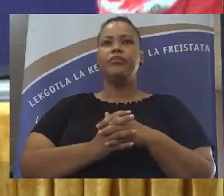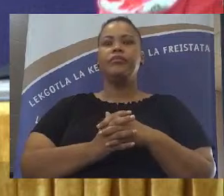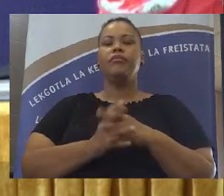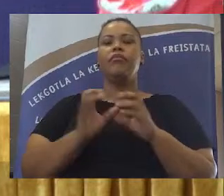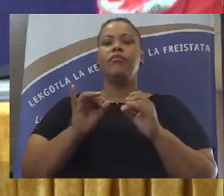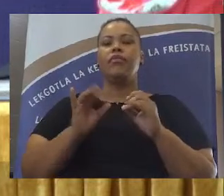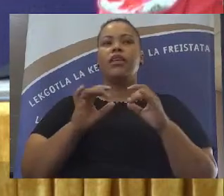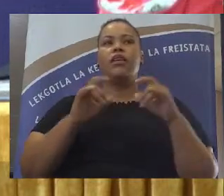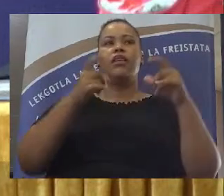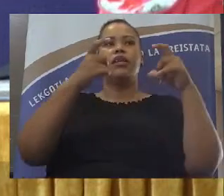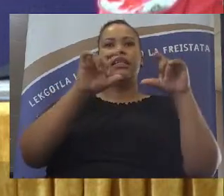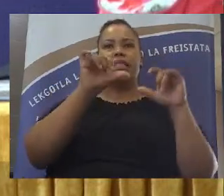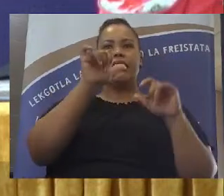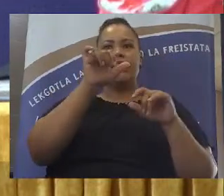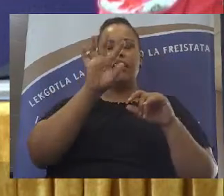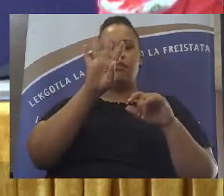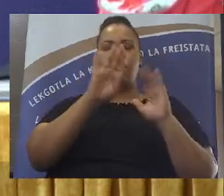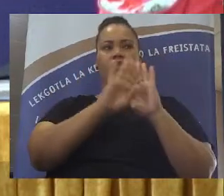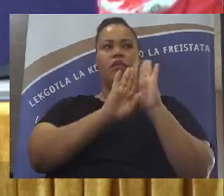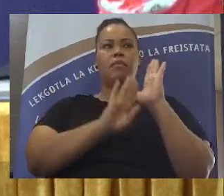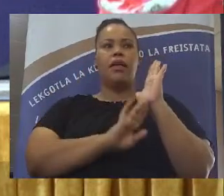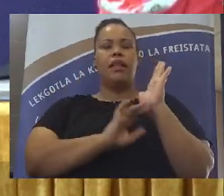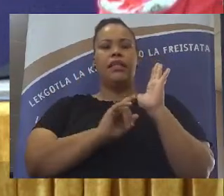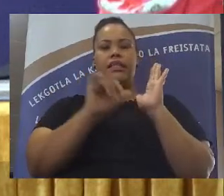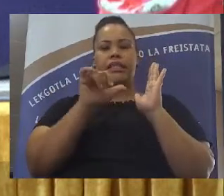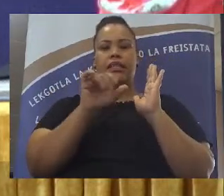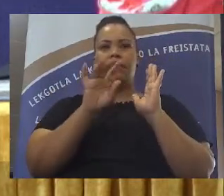From clause 64 of the bill,